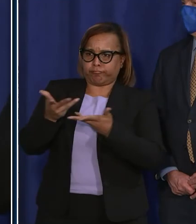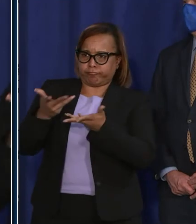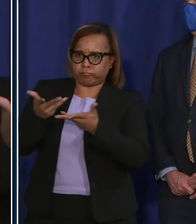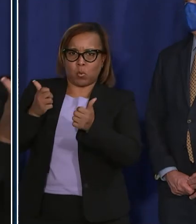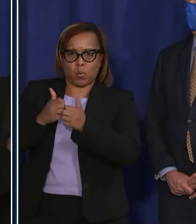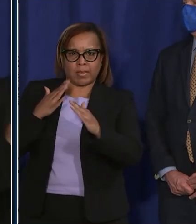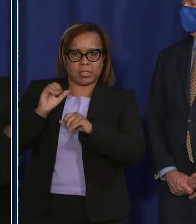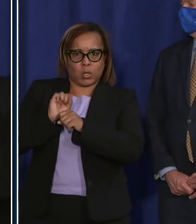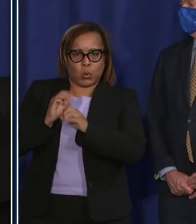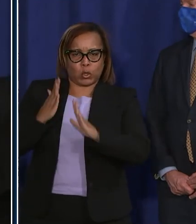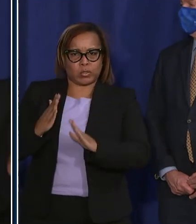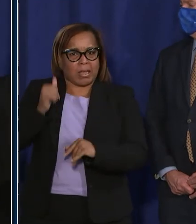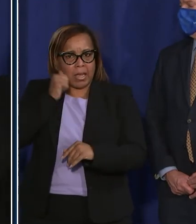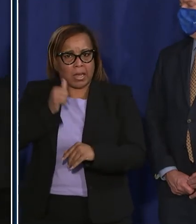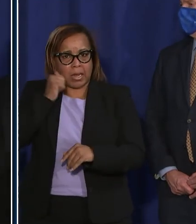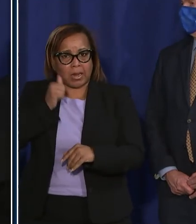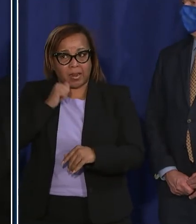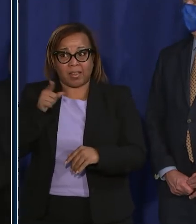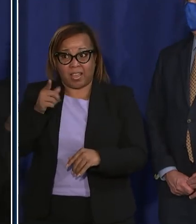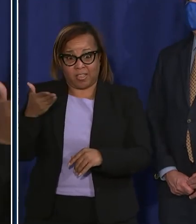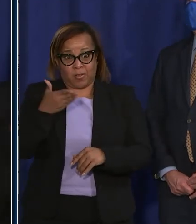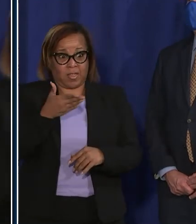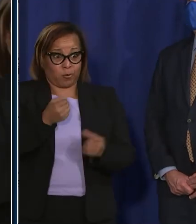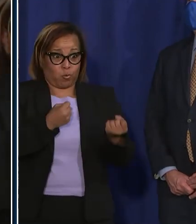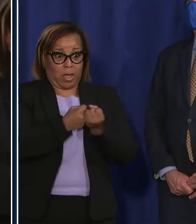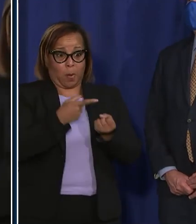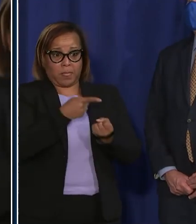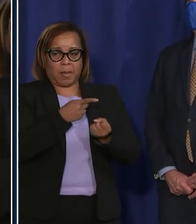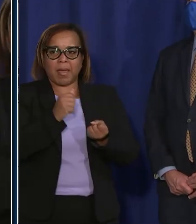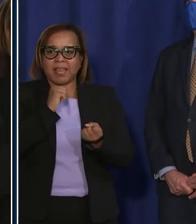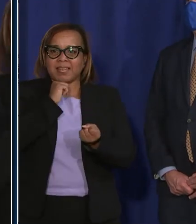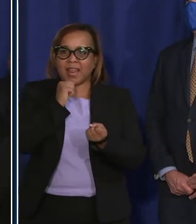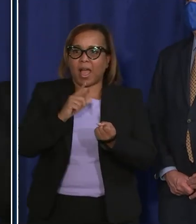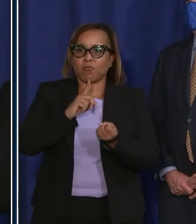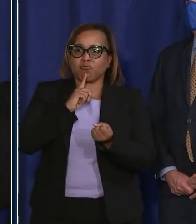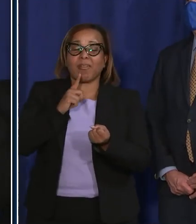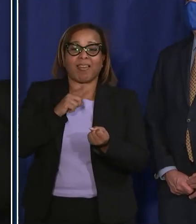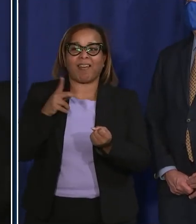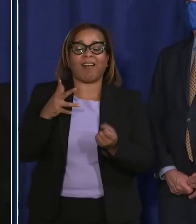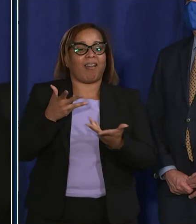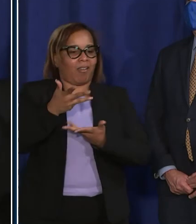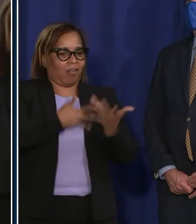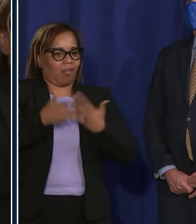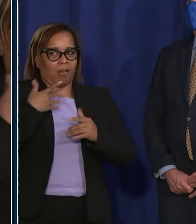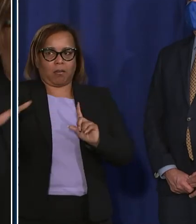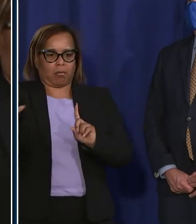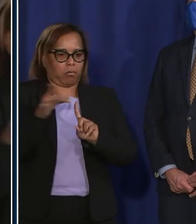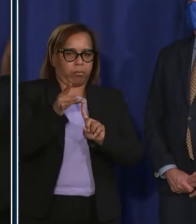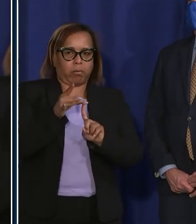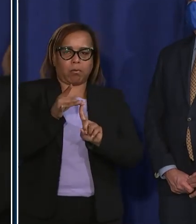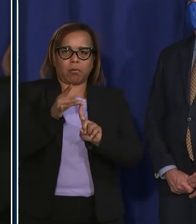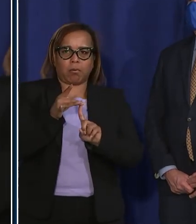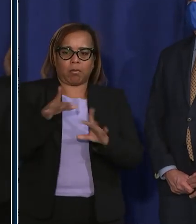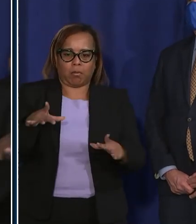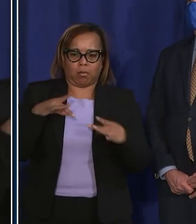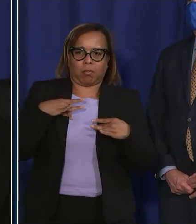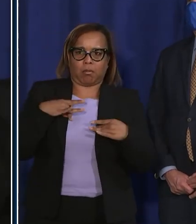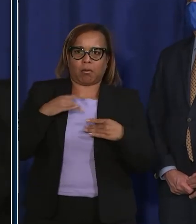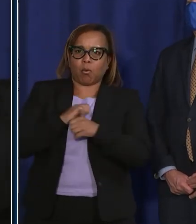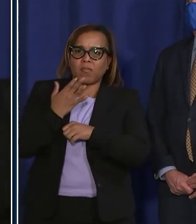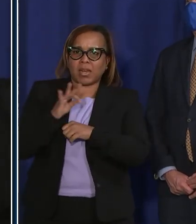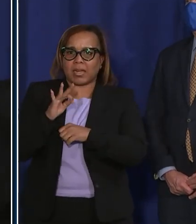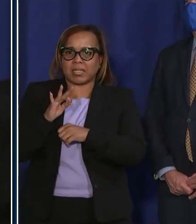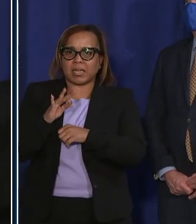on a daily basis are there to actually help them and not transmit COVID-19 when they respond